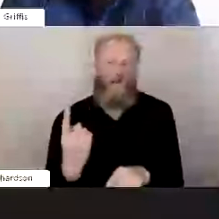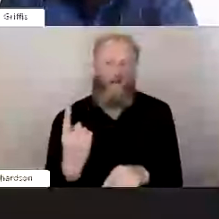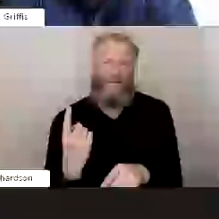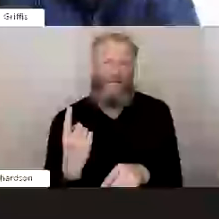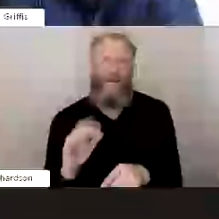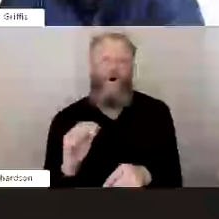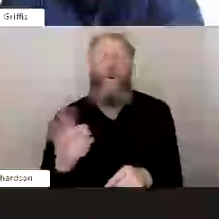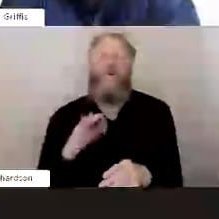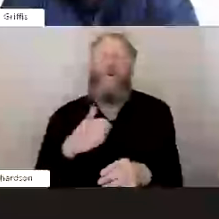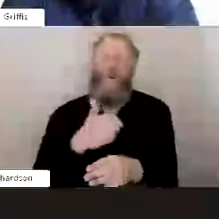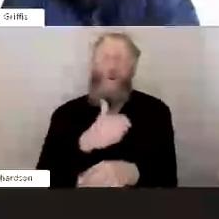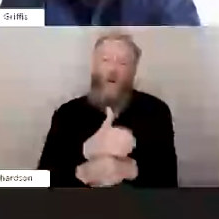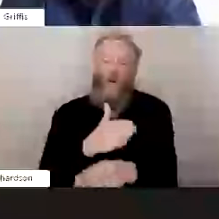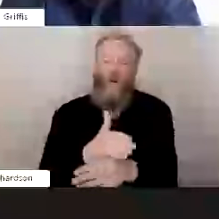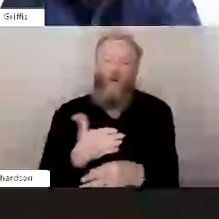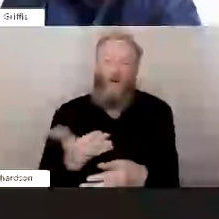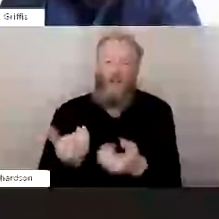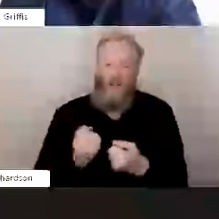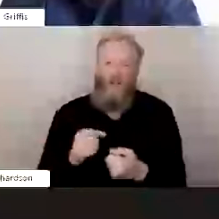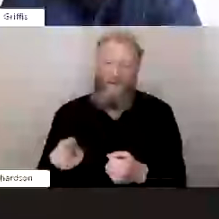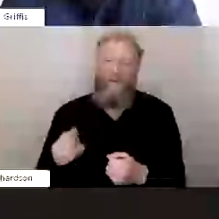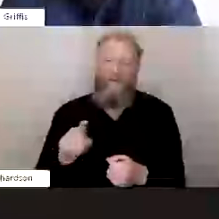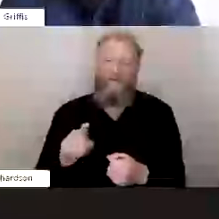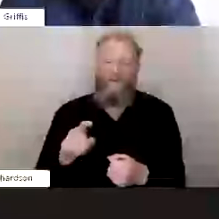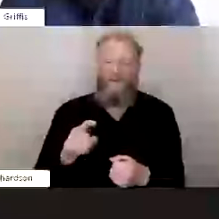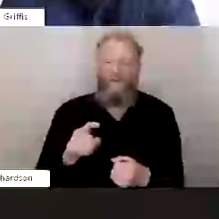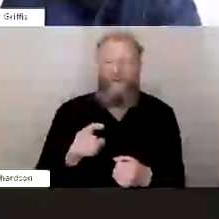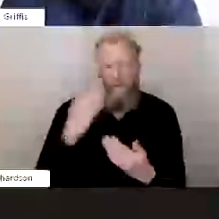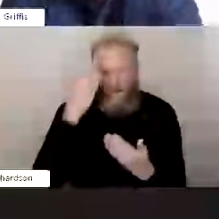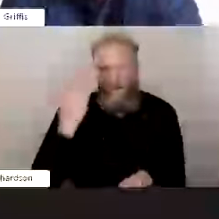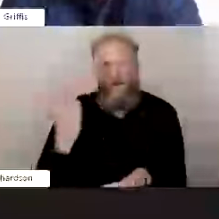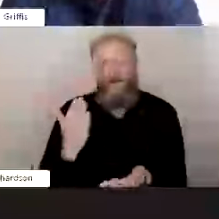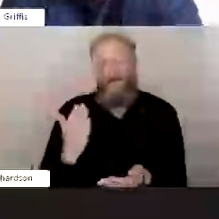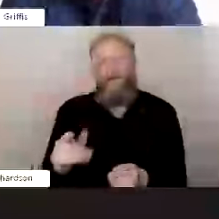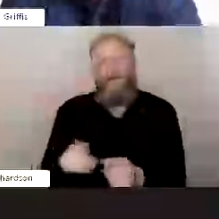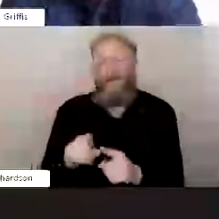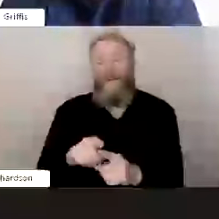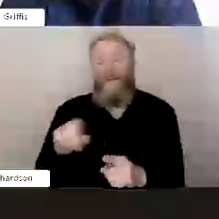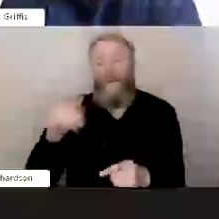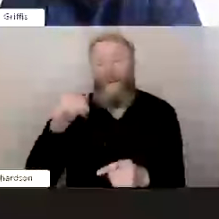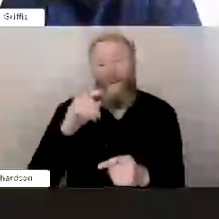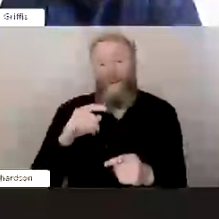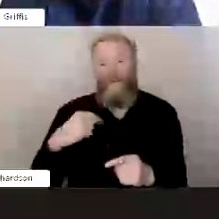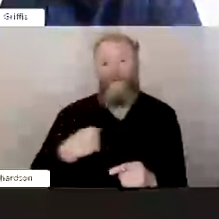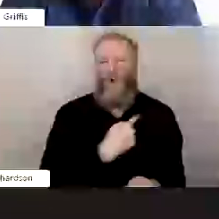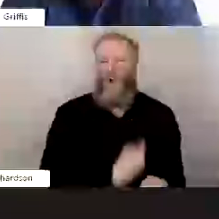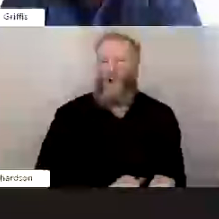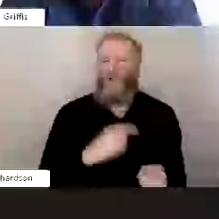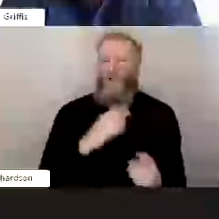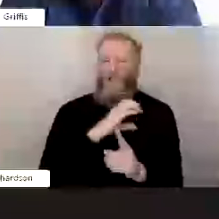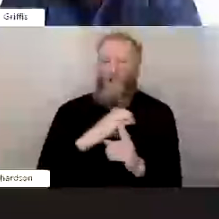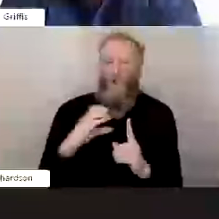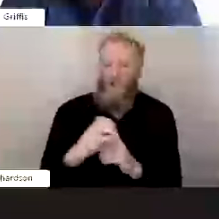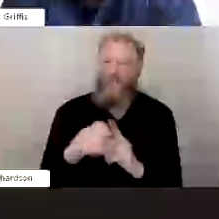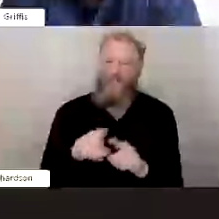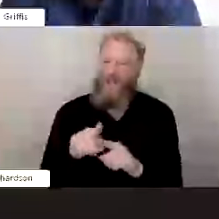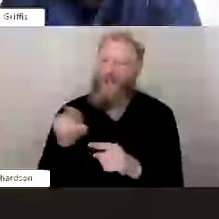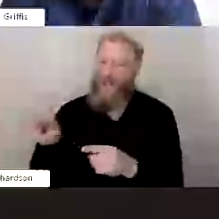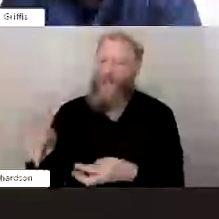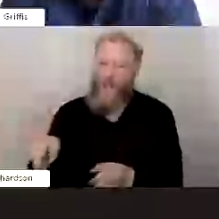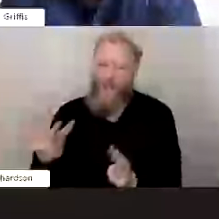my partner's Chinese culture is the same. You know, there's plenty of elder cultures around, plenty of